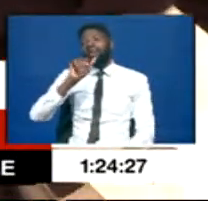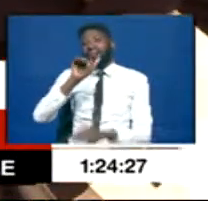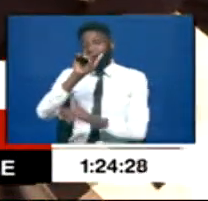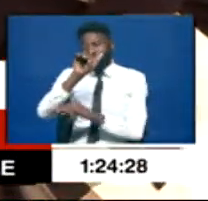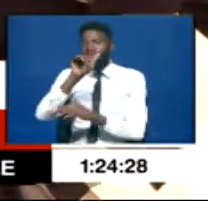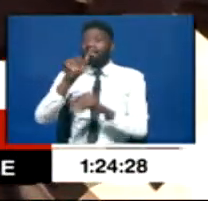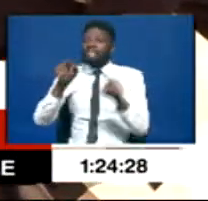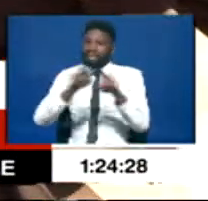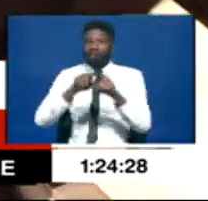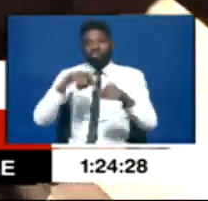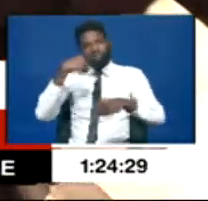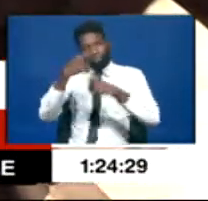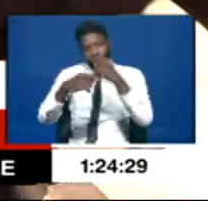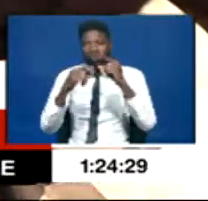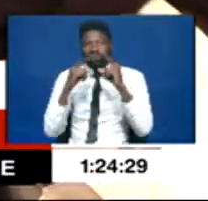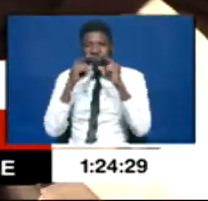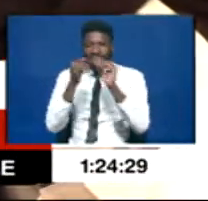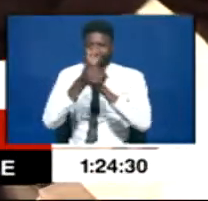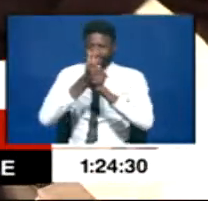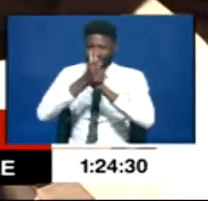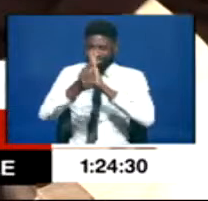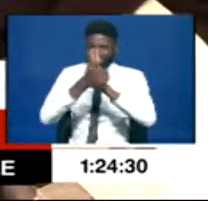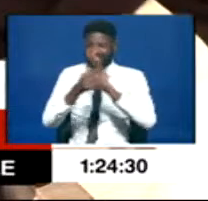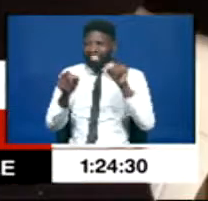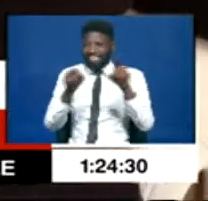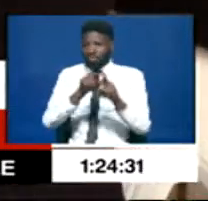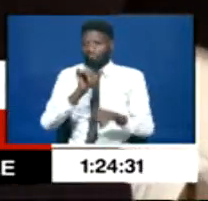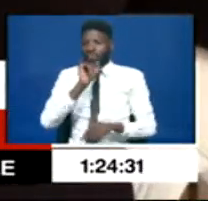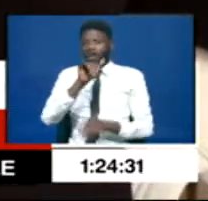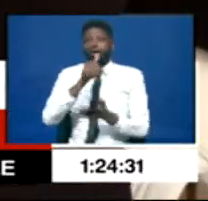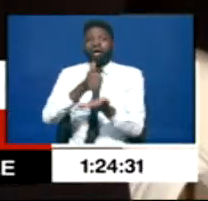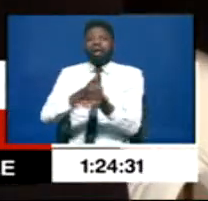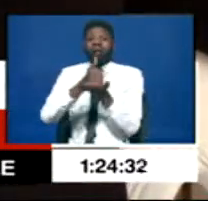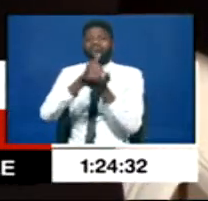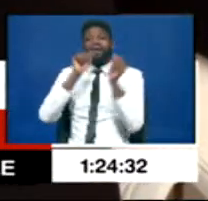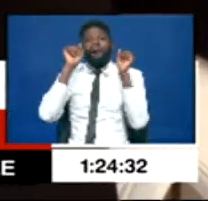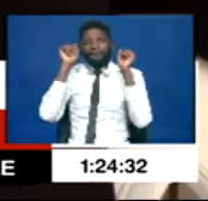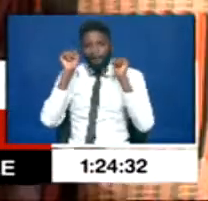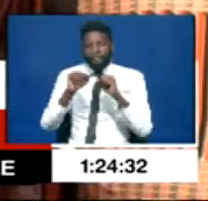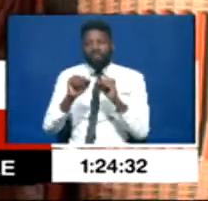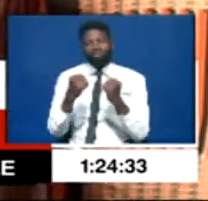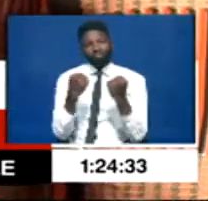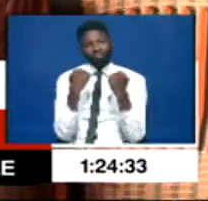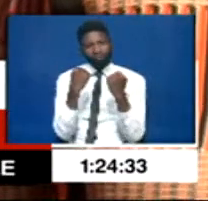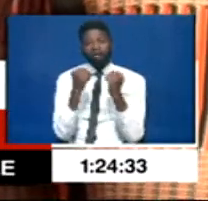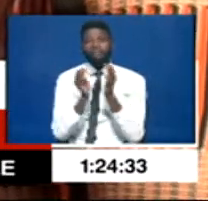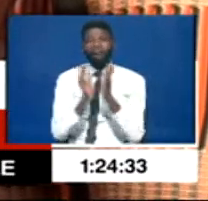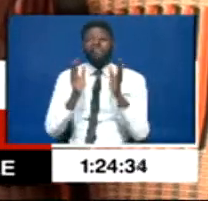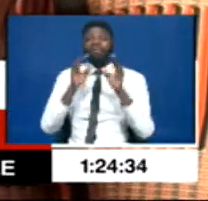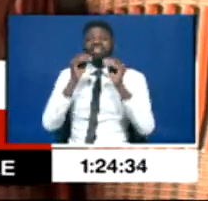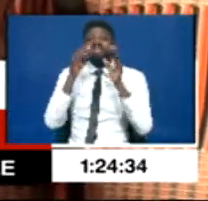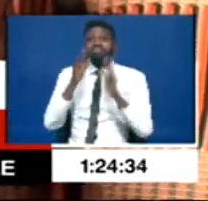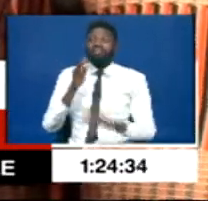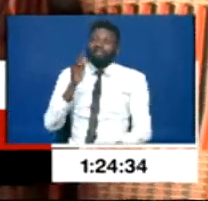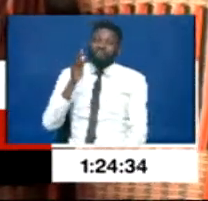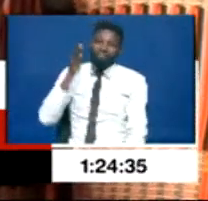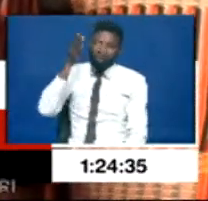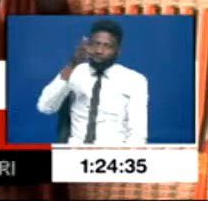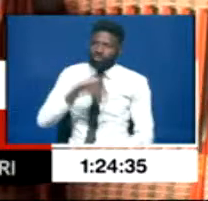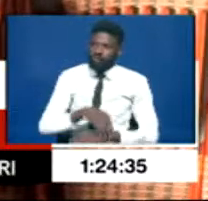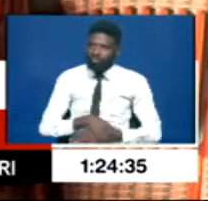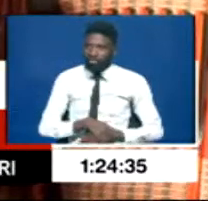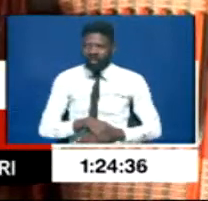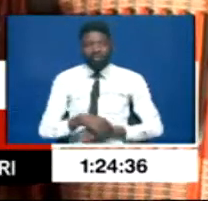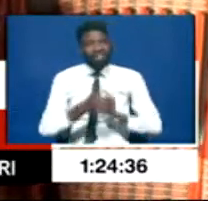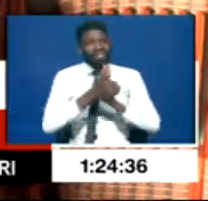research skills they acquire will help them to be competent public speakers in future. You know, the skills that they learn from today